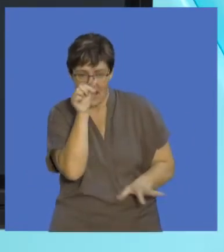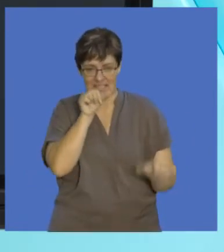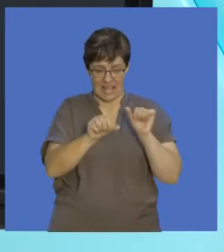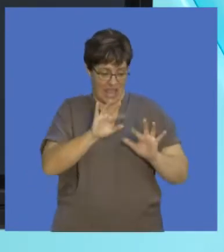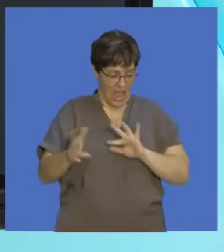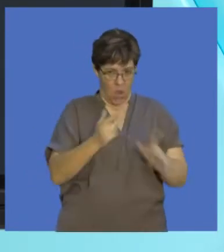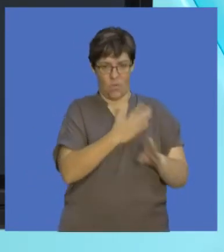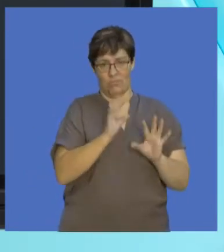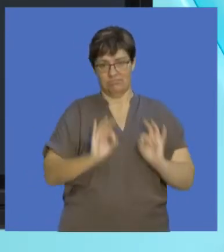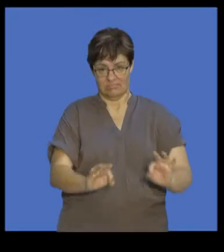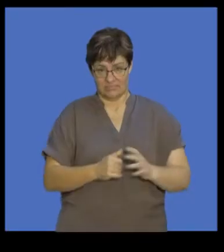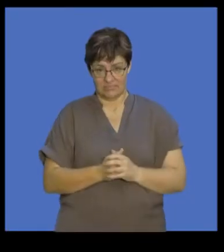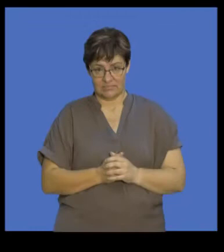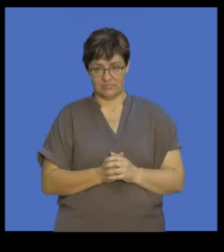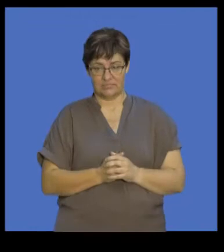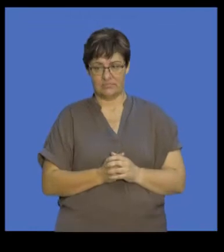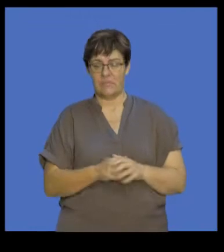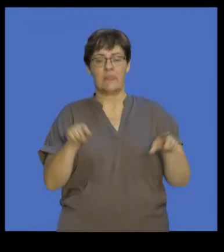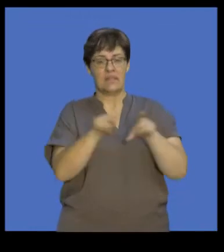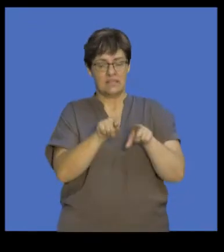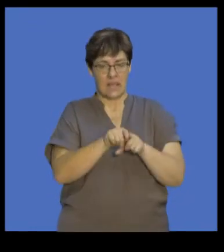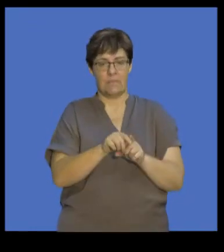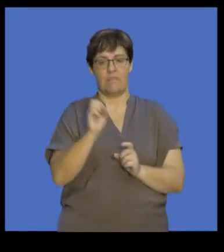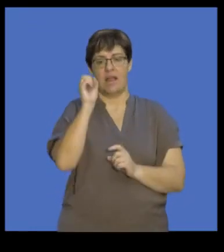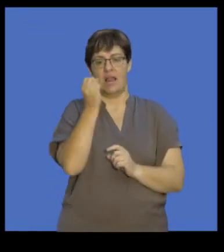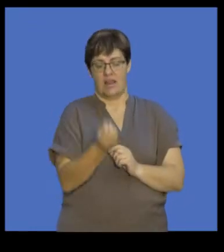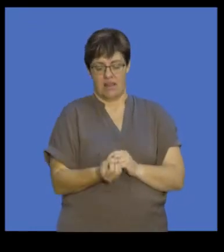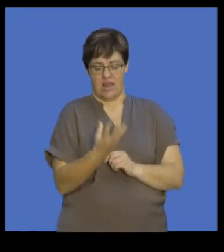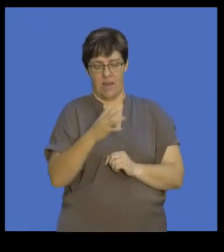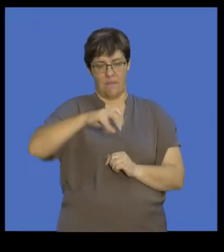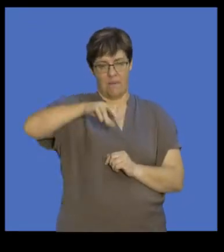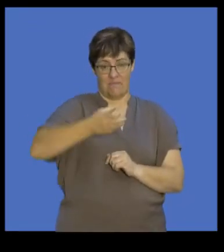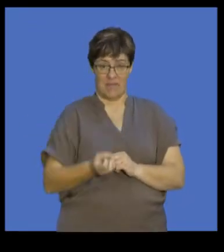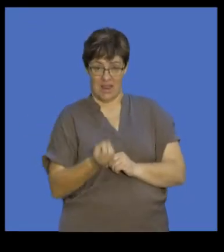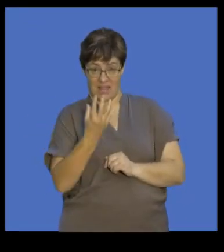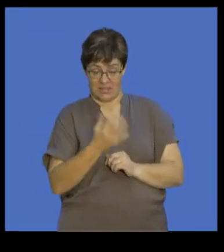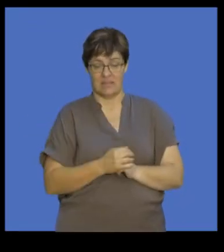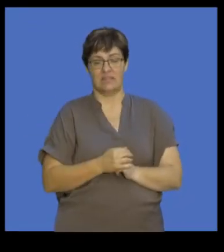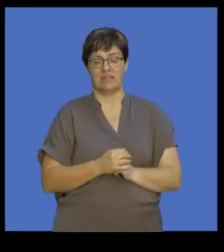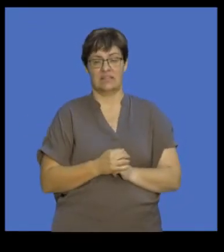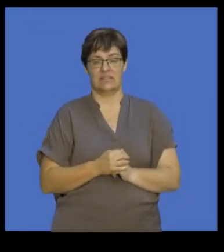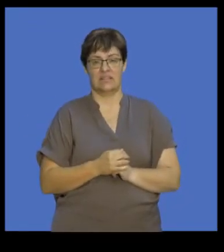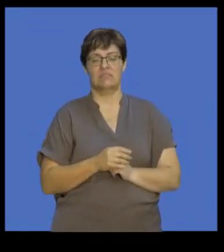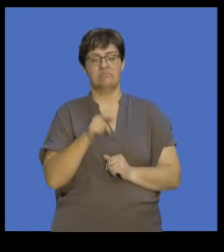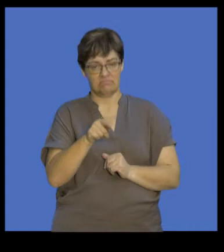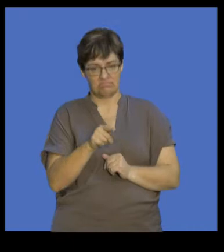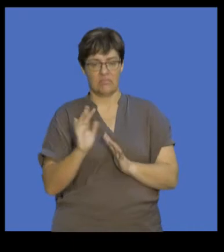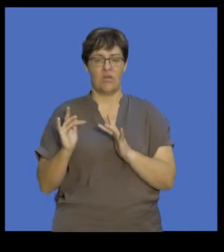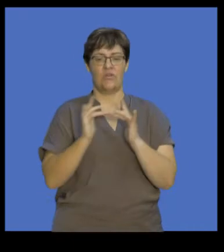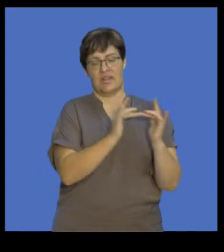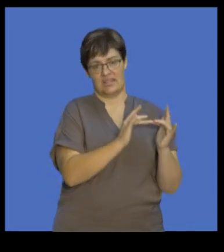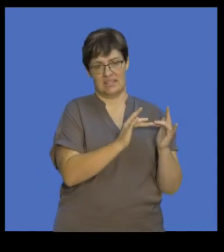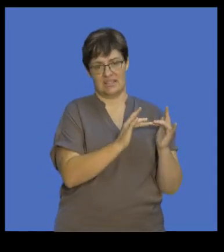the science behind it, right? And then we also have a light bulb, okay, that represents a single light bulb, which also